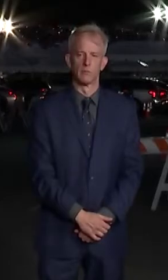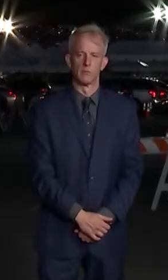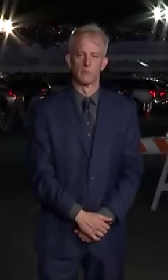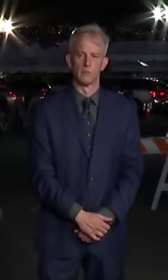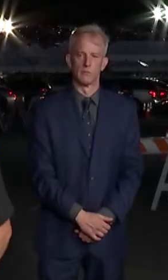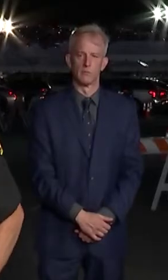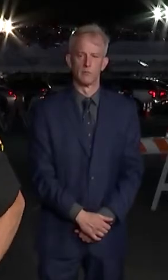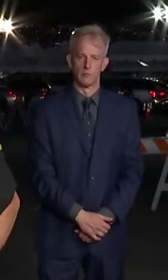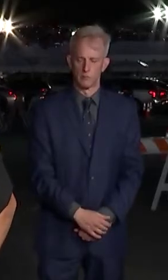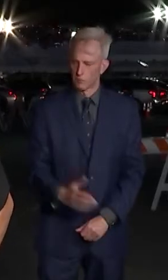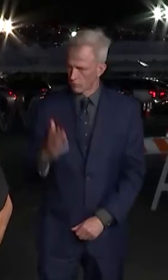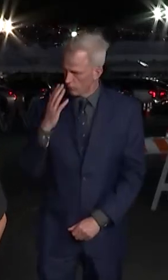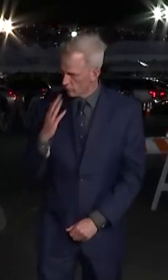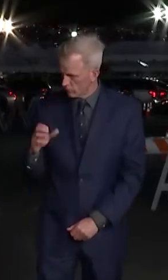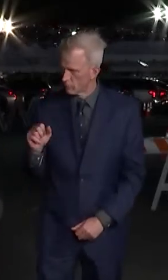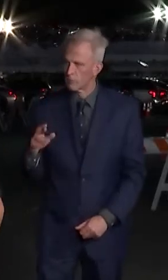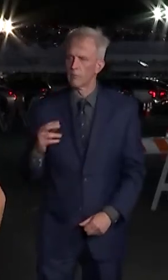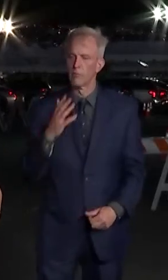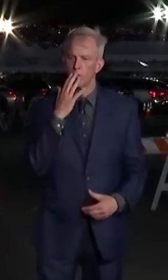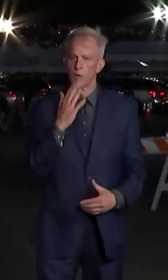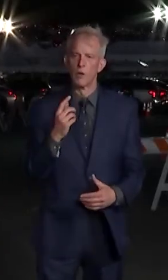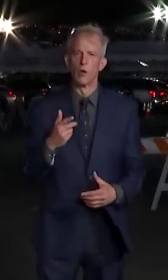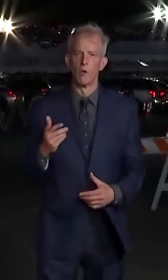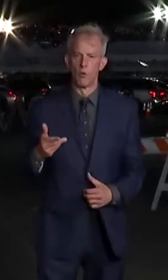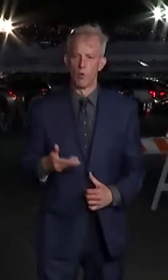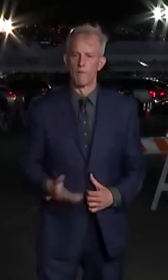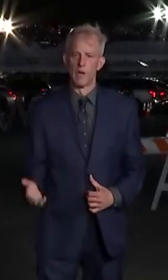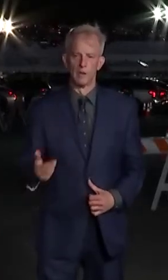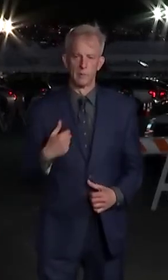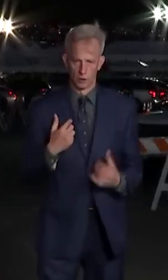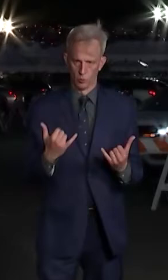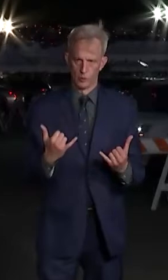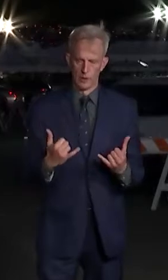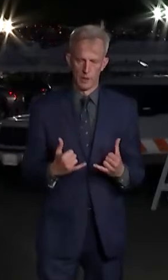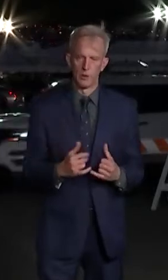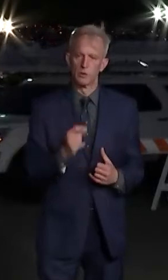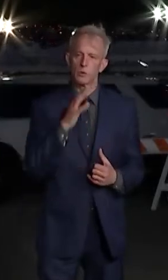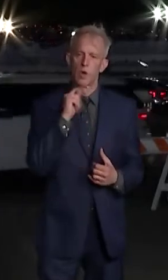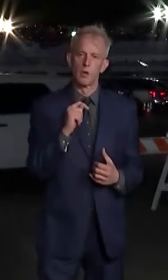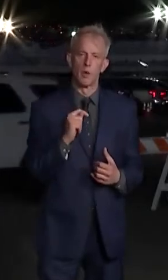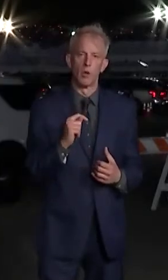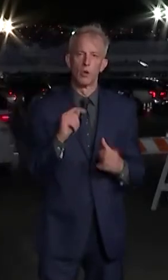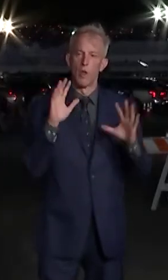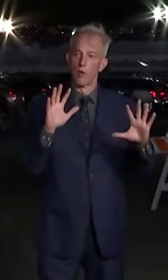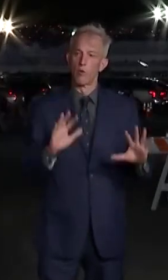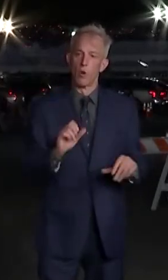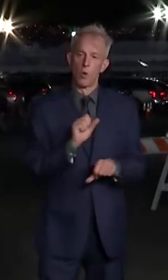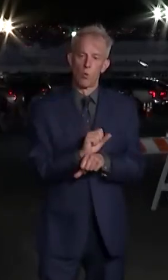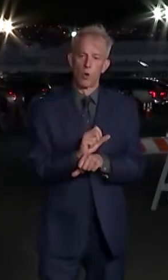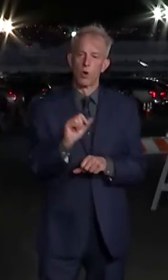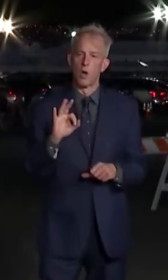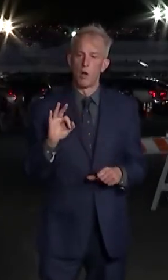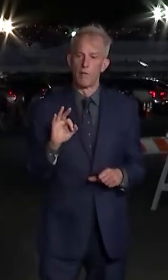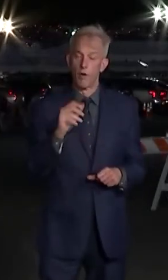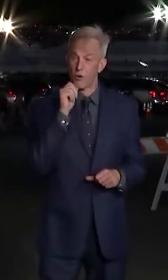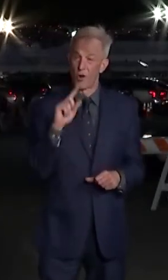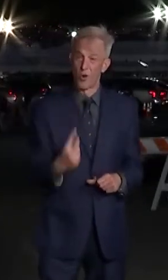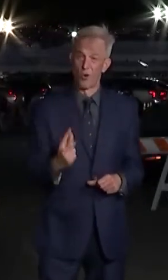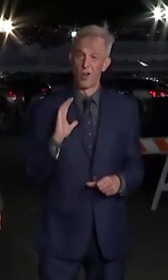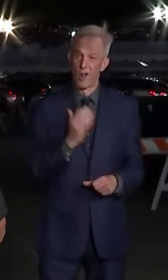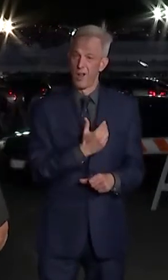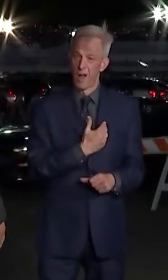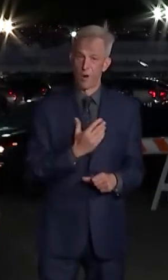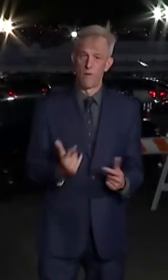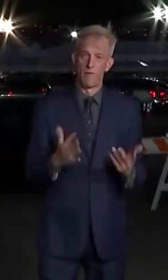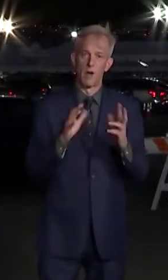Thank you, Mayor. I appreciate you inviting me out here today to talk about the great work of not only our fire